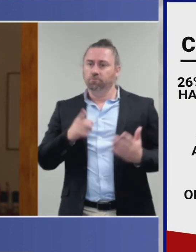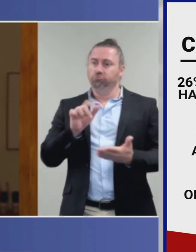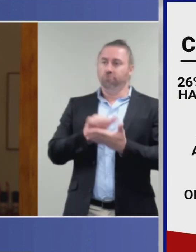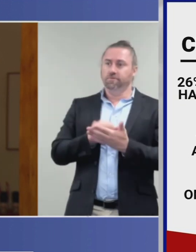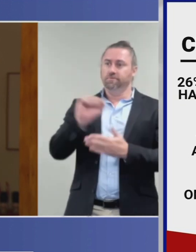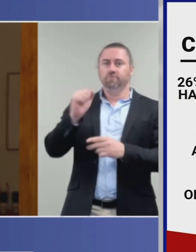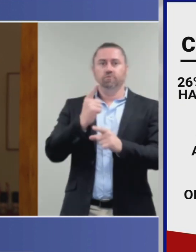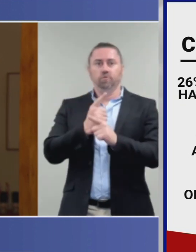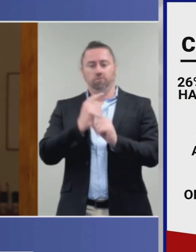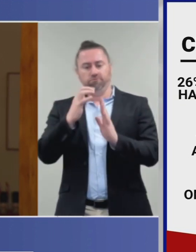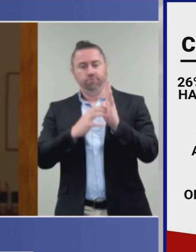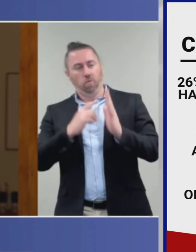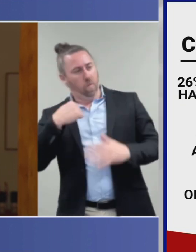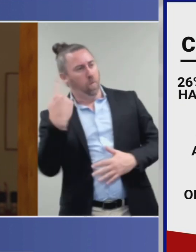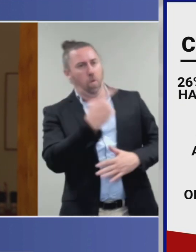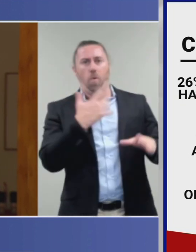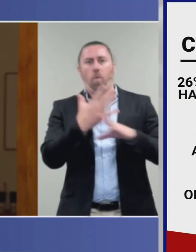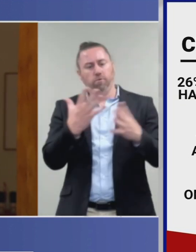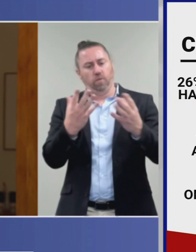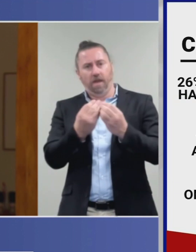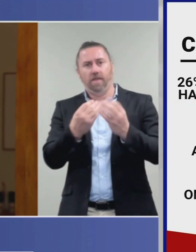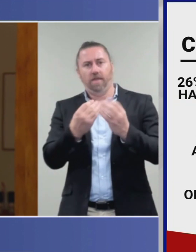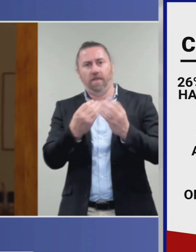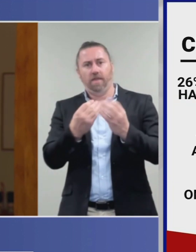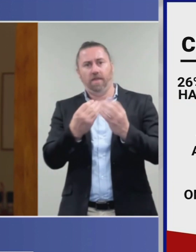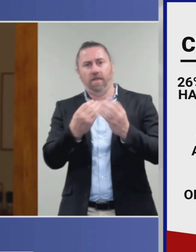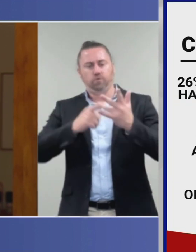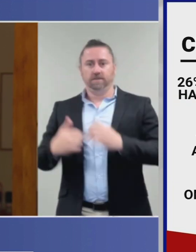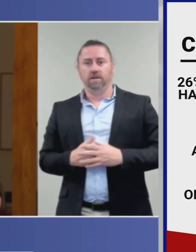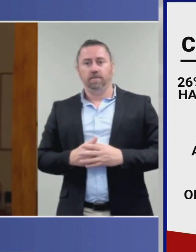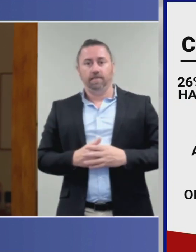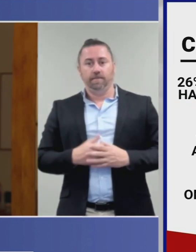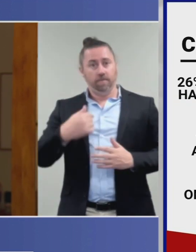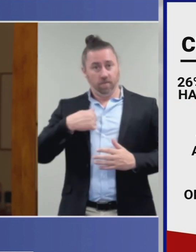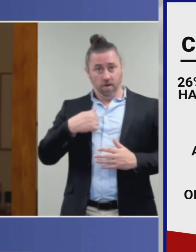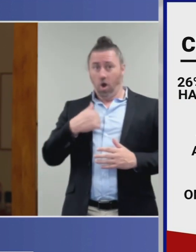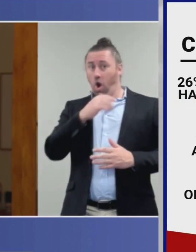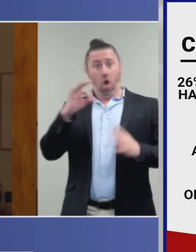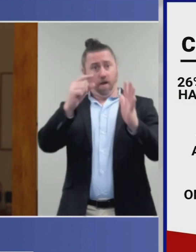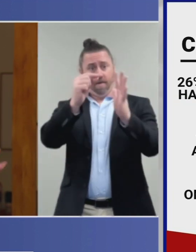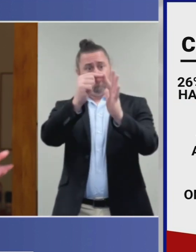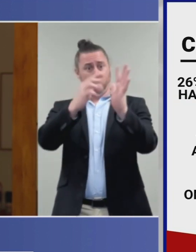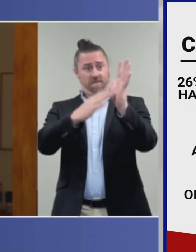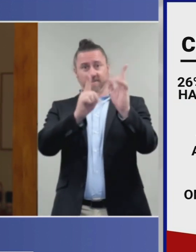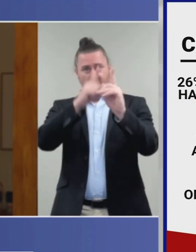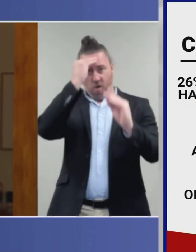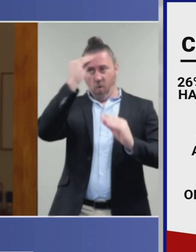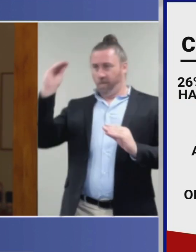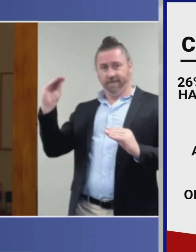As employees, and I speak now as the member for Cook, not just as the Prime Minister, but as the member for